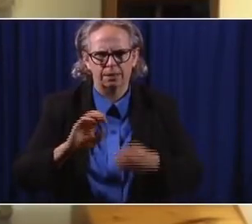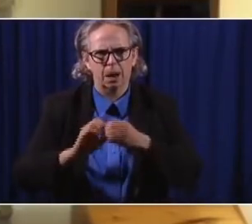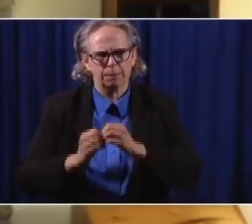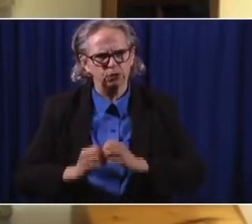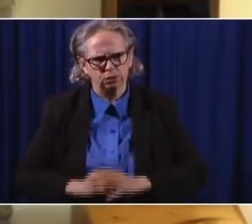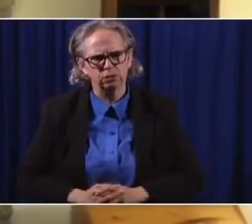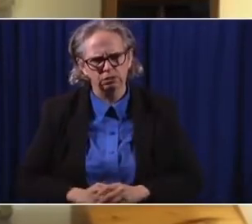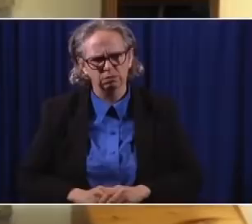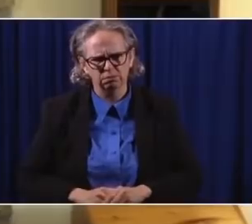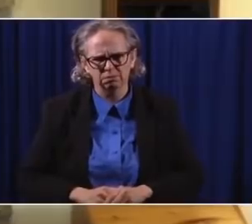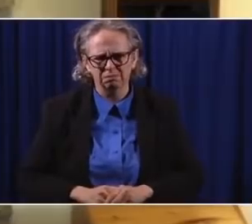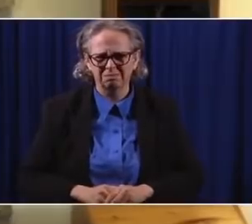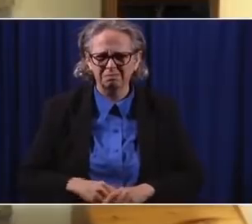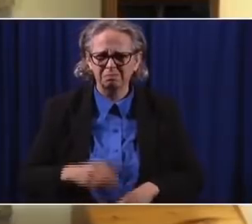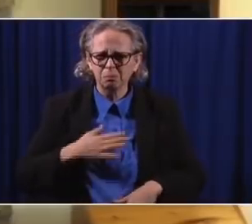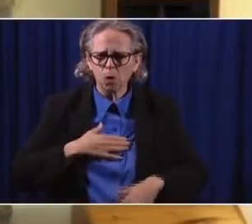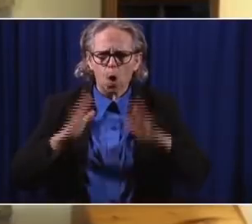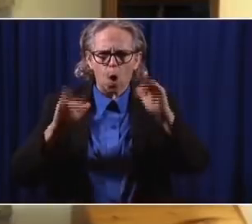together fight back.